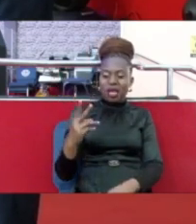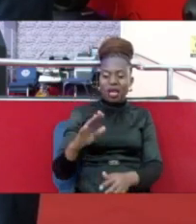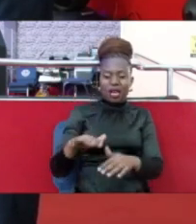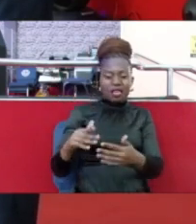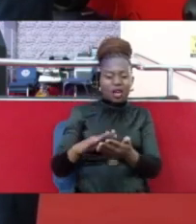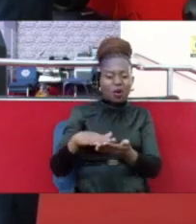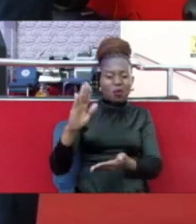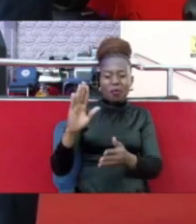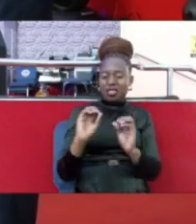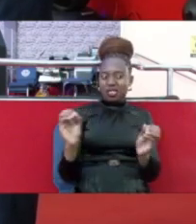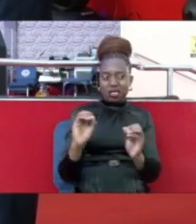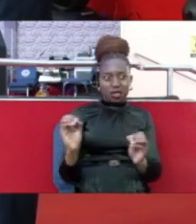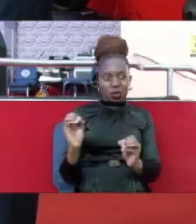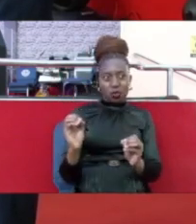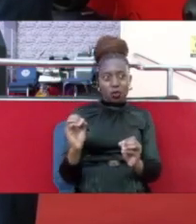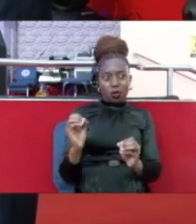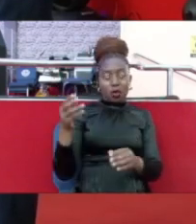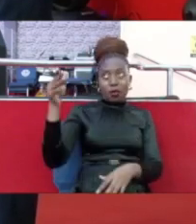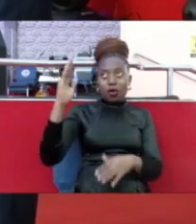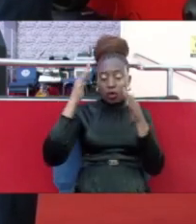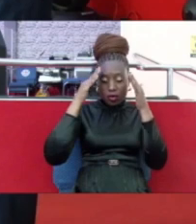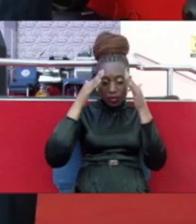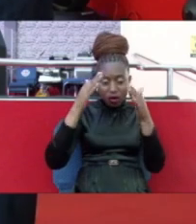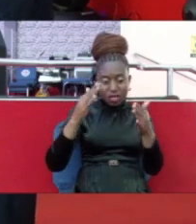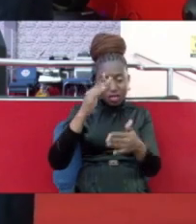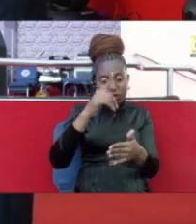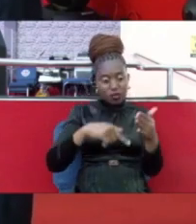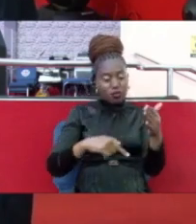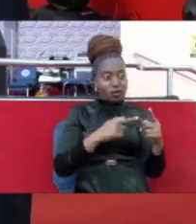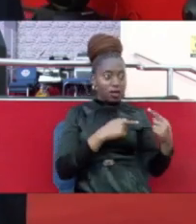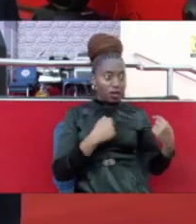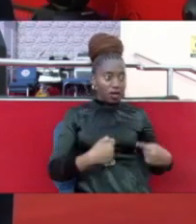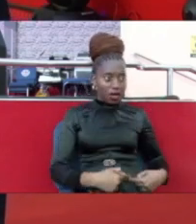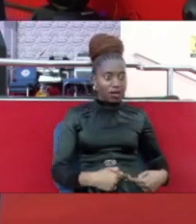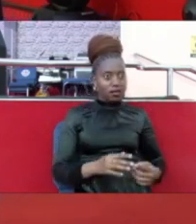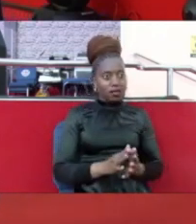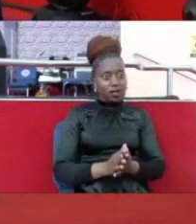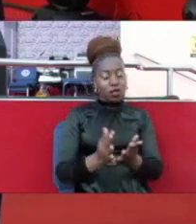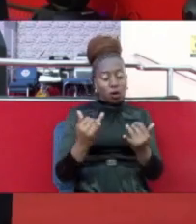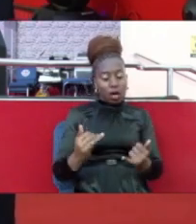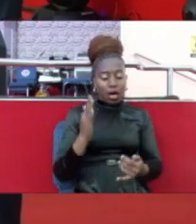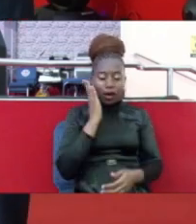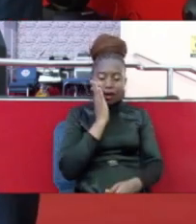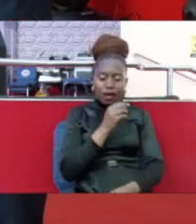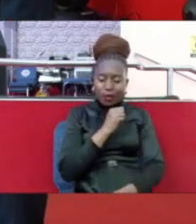He was looking at the heart. And so my grandmother would make it down to the bucket.